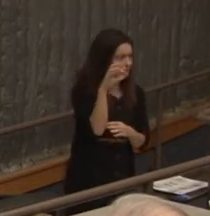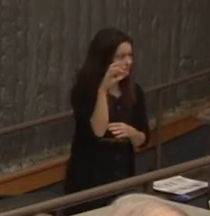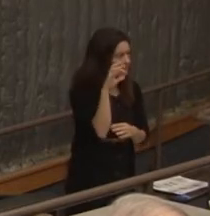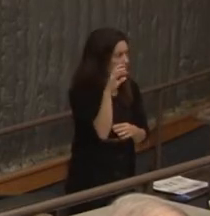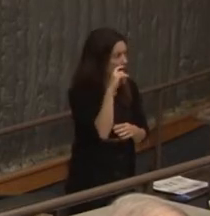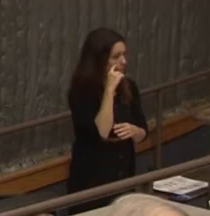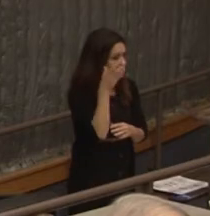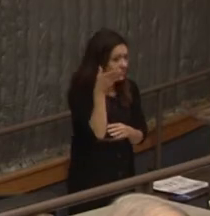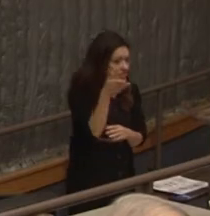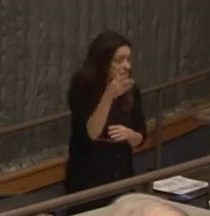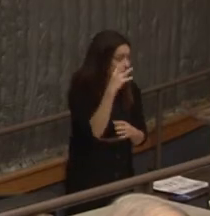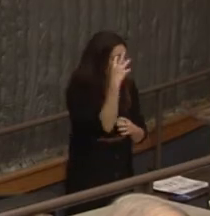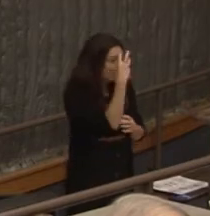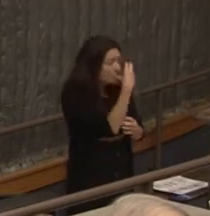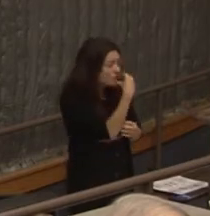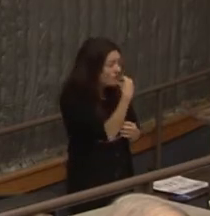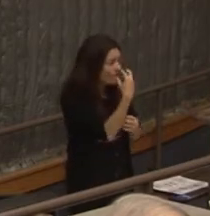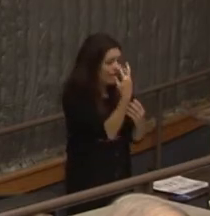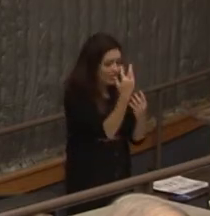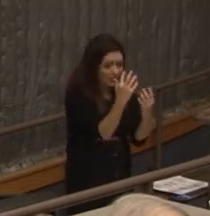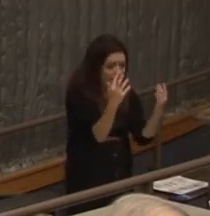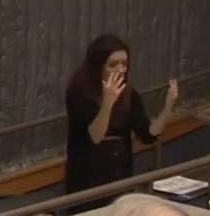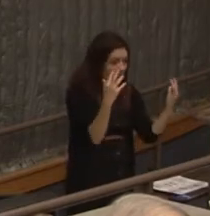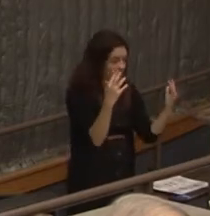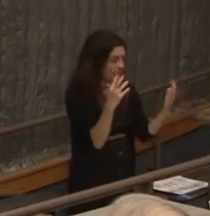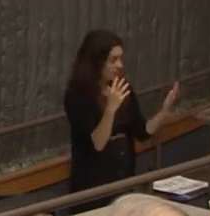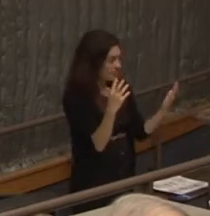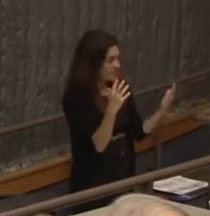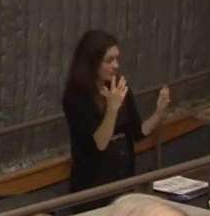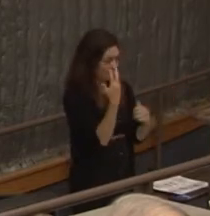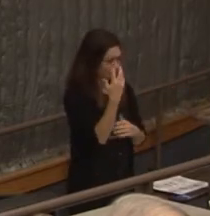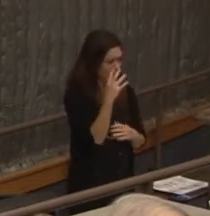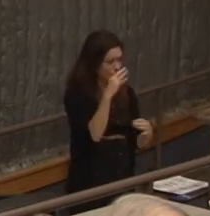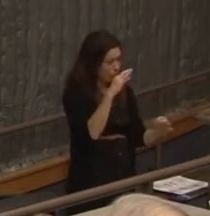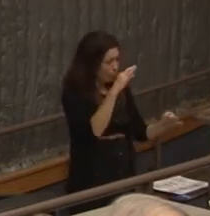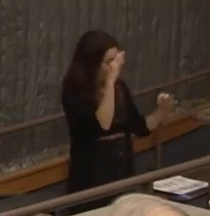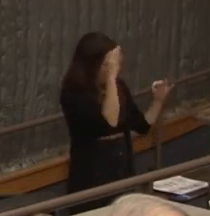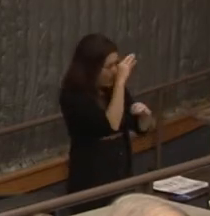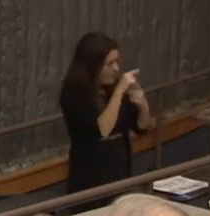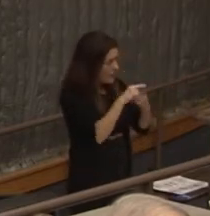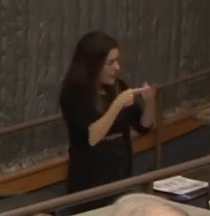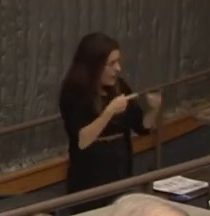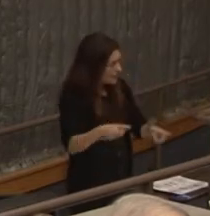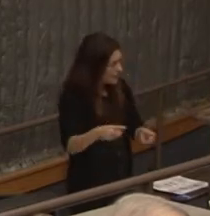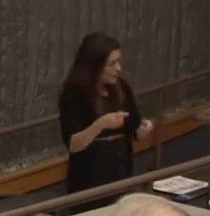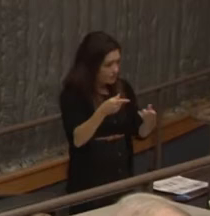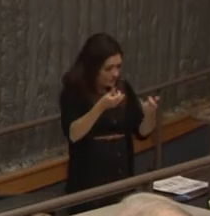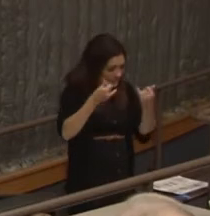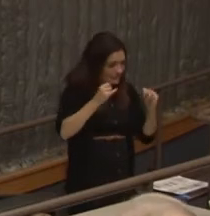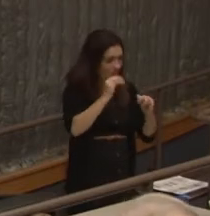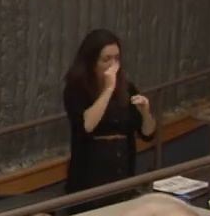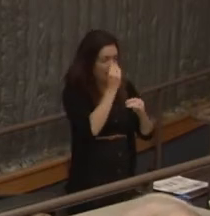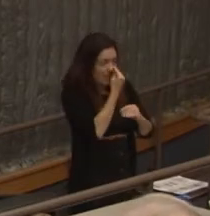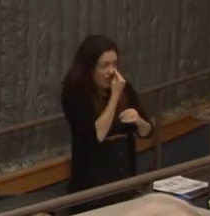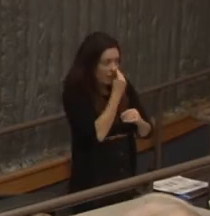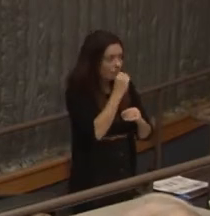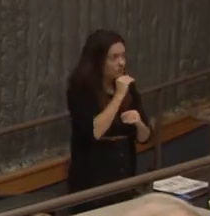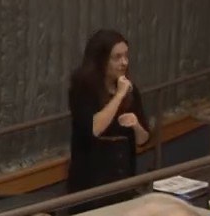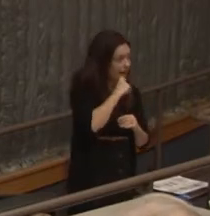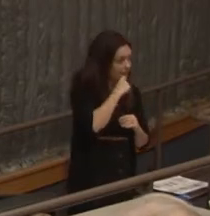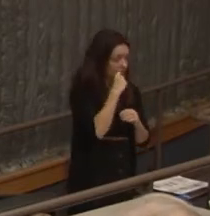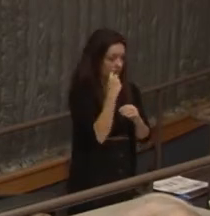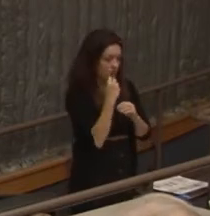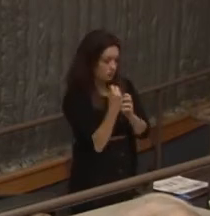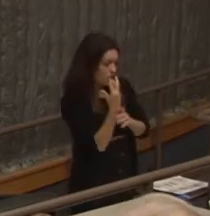we stood there, and we said, the trees have no notion of what happened. They're still producing blossom, as if nothing